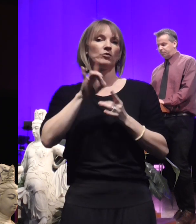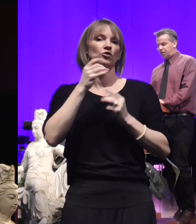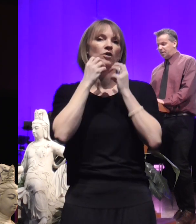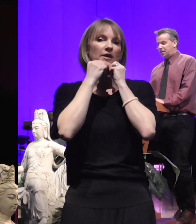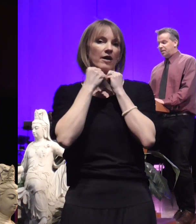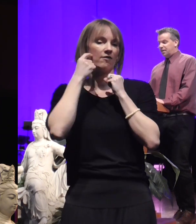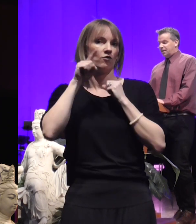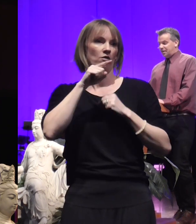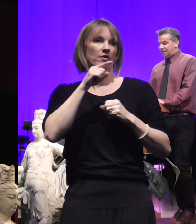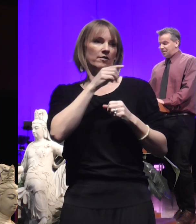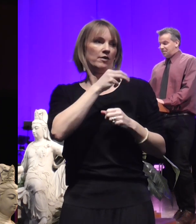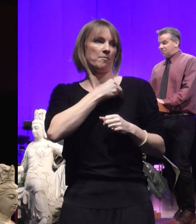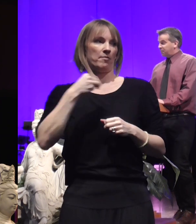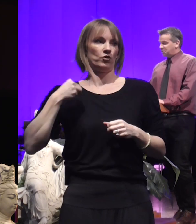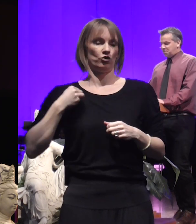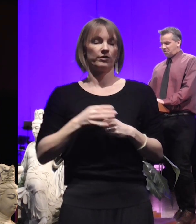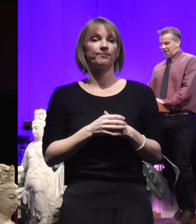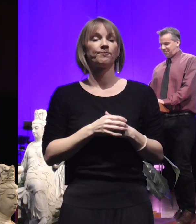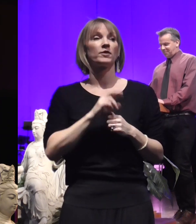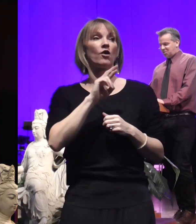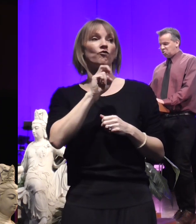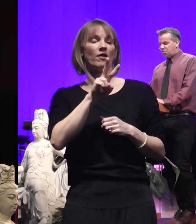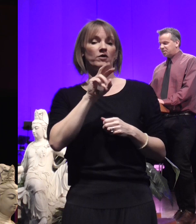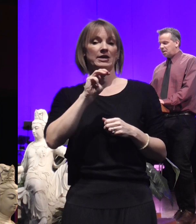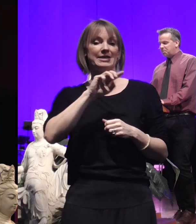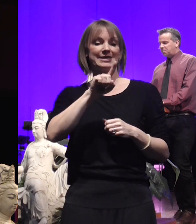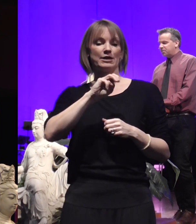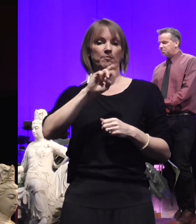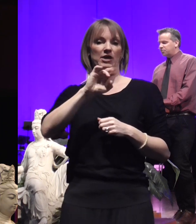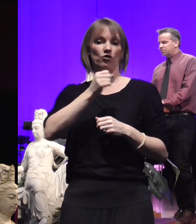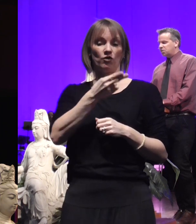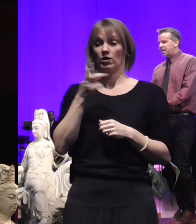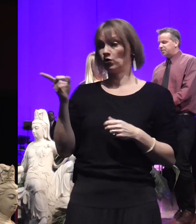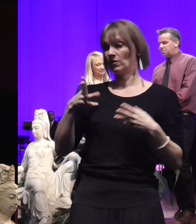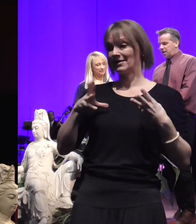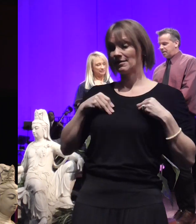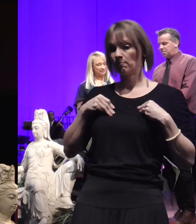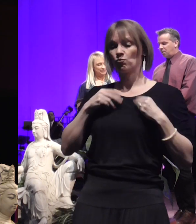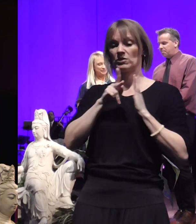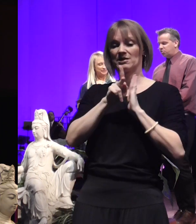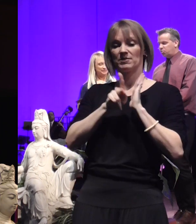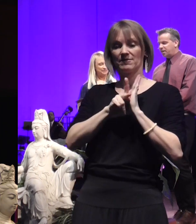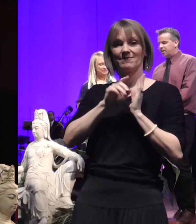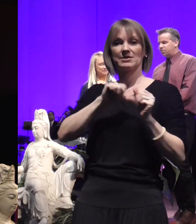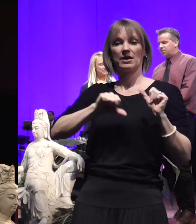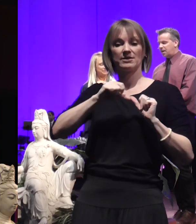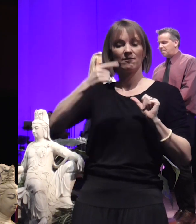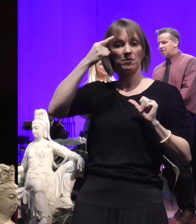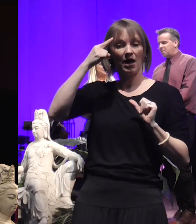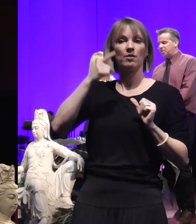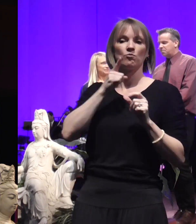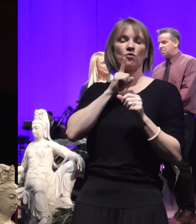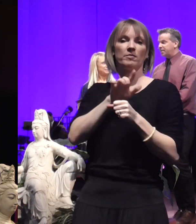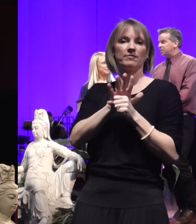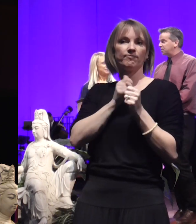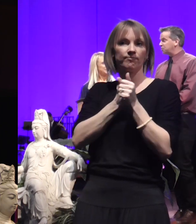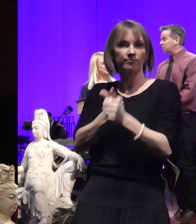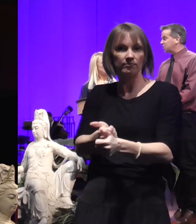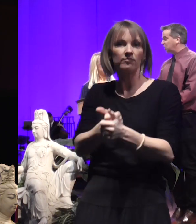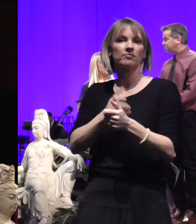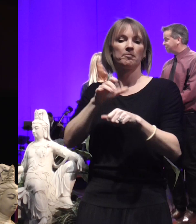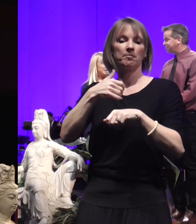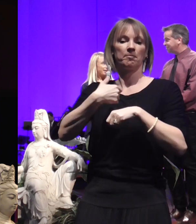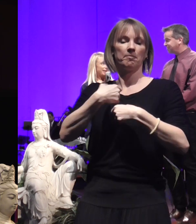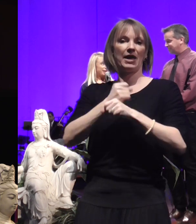membership. Reverend Zamira, do you accept the principles of science of mind and promise to adhere to them and make them the basis